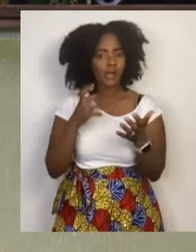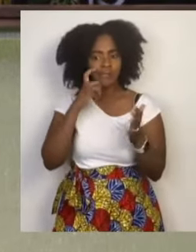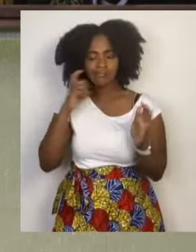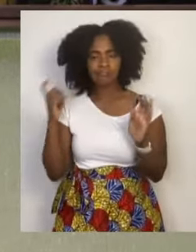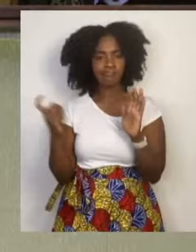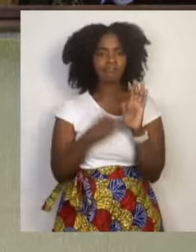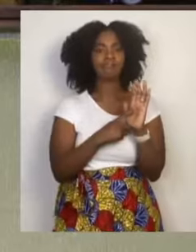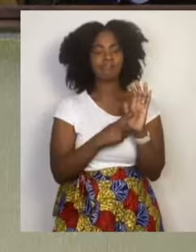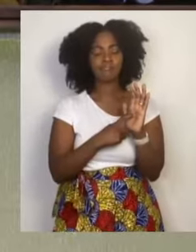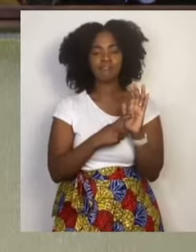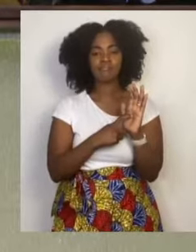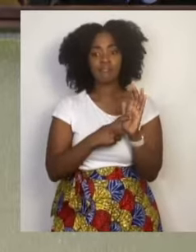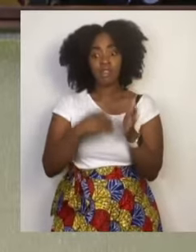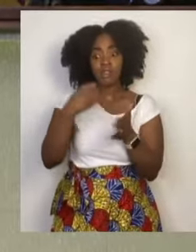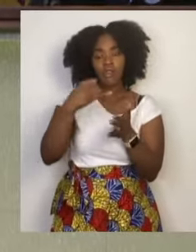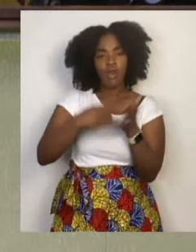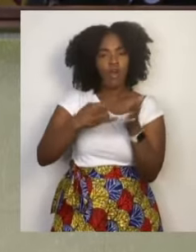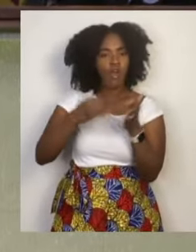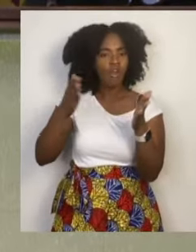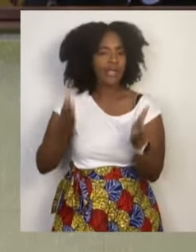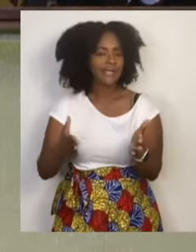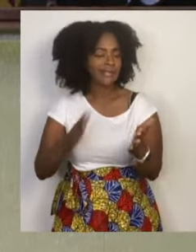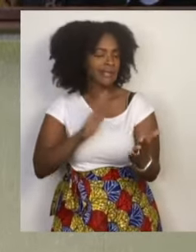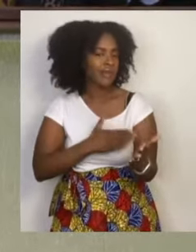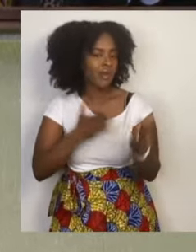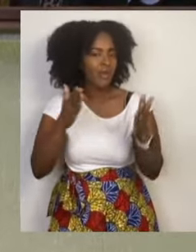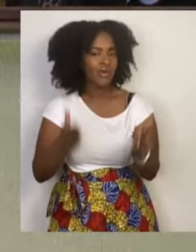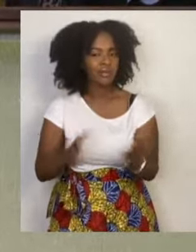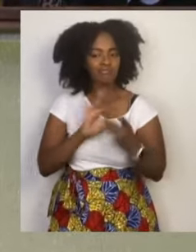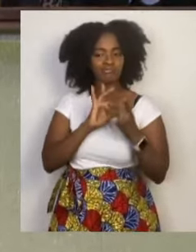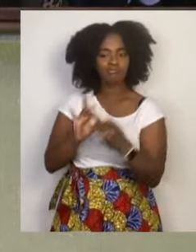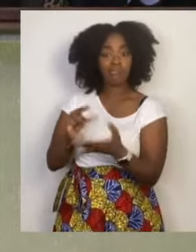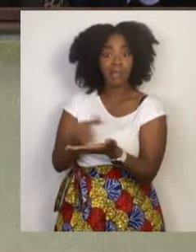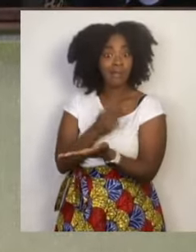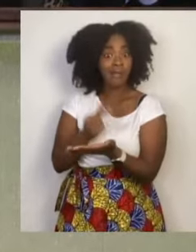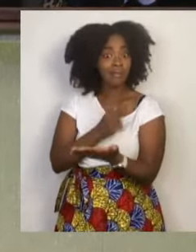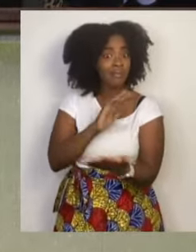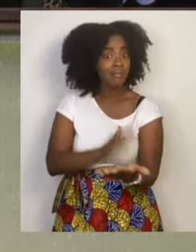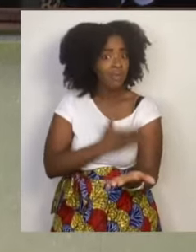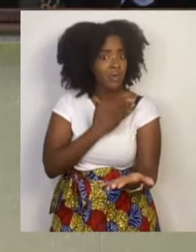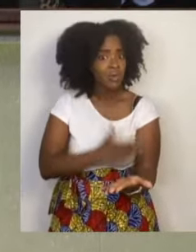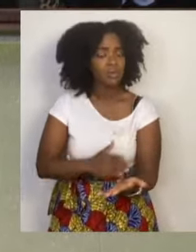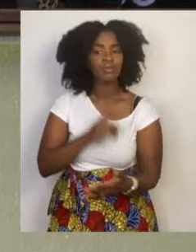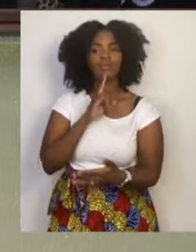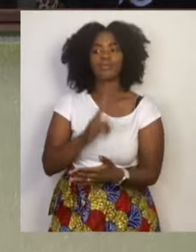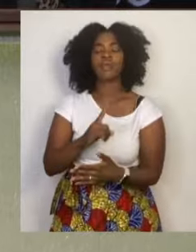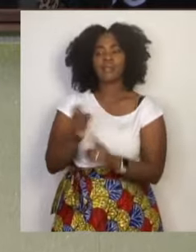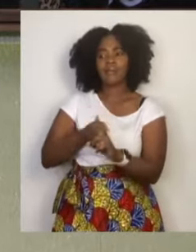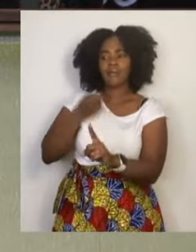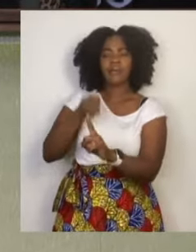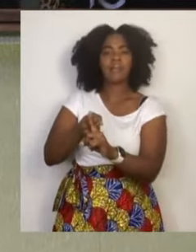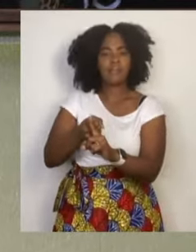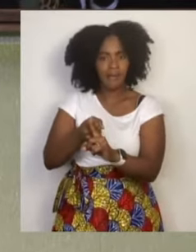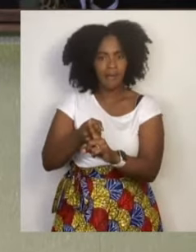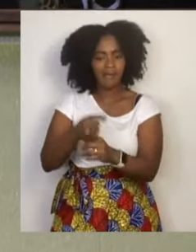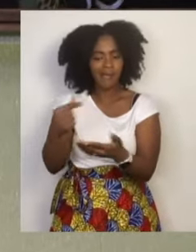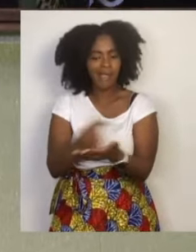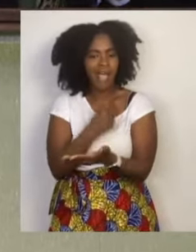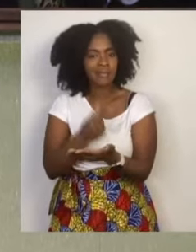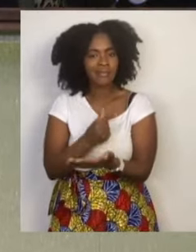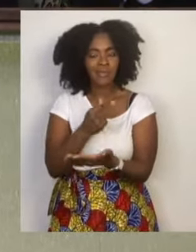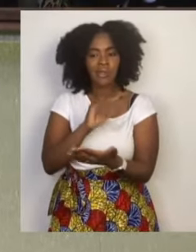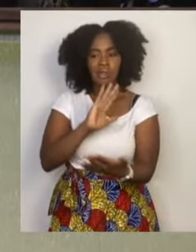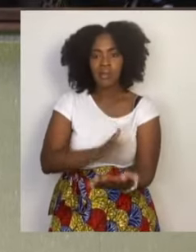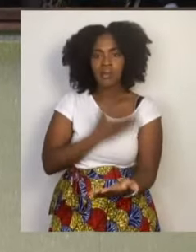in gospel music who have made so many contributions to not only the gospel music industry, but to blues